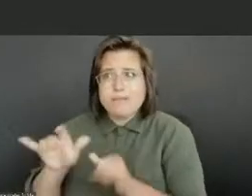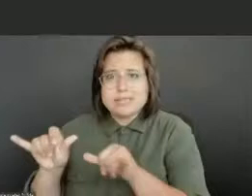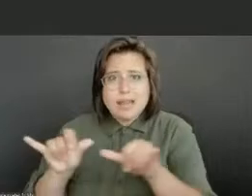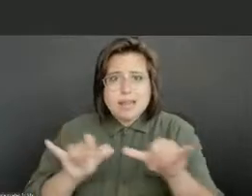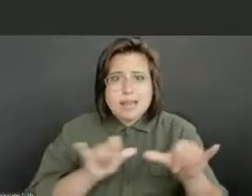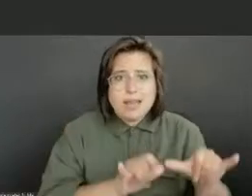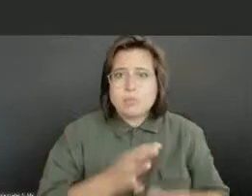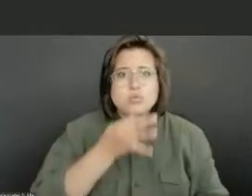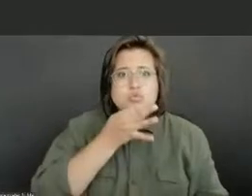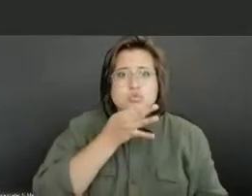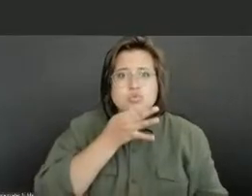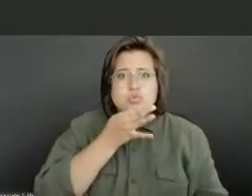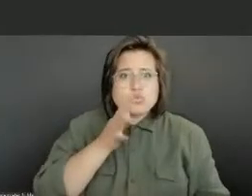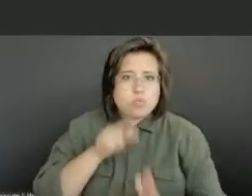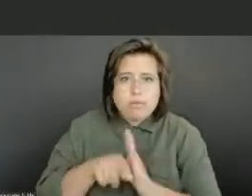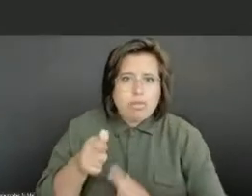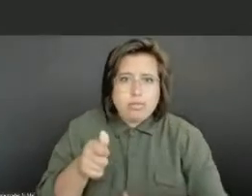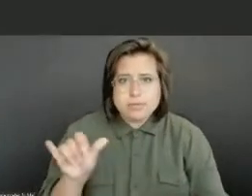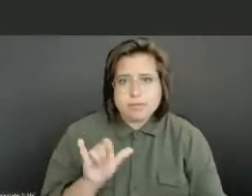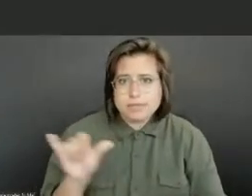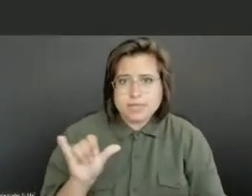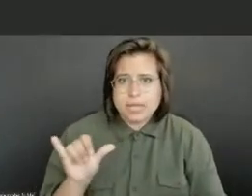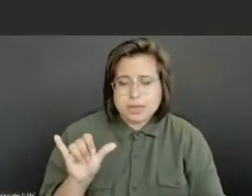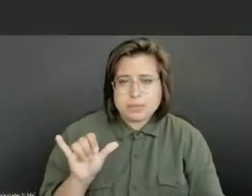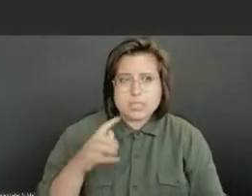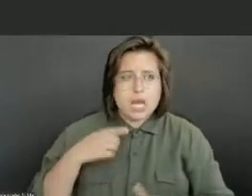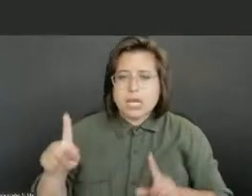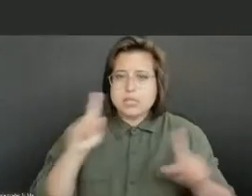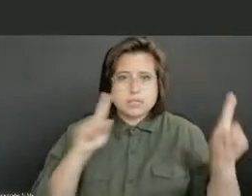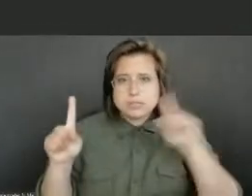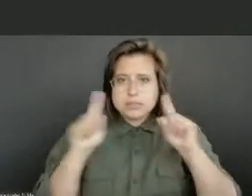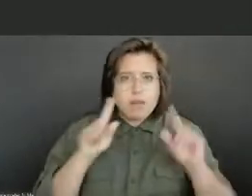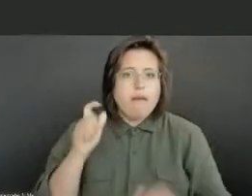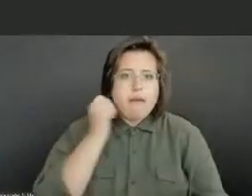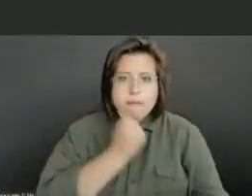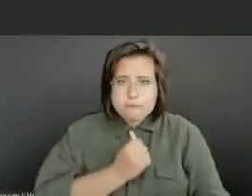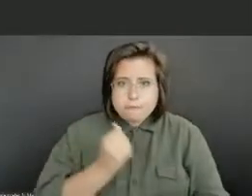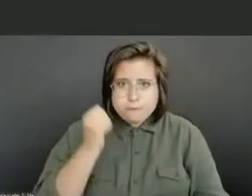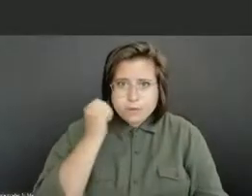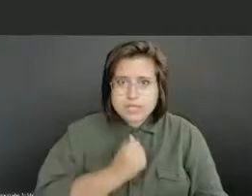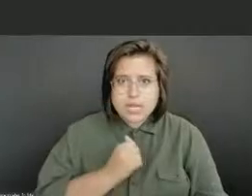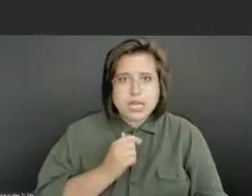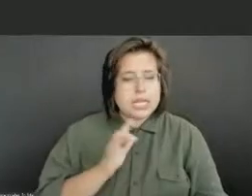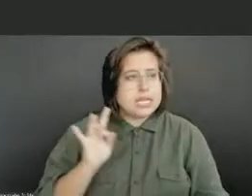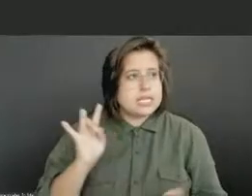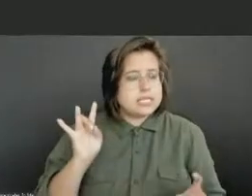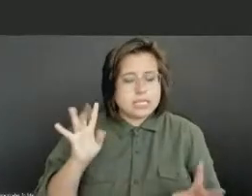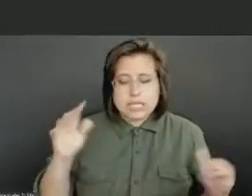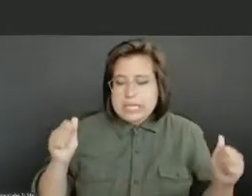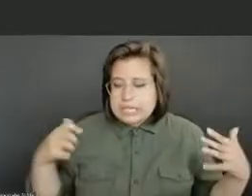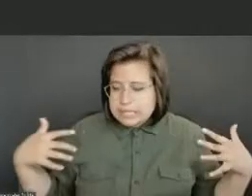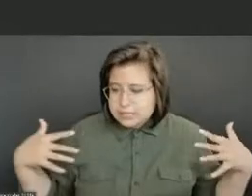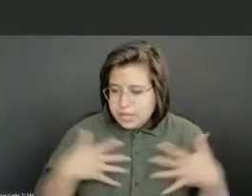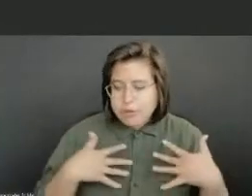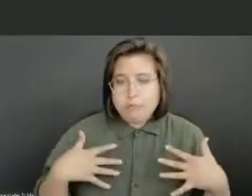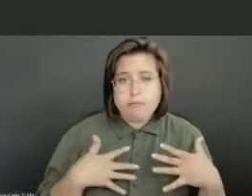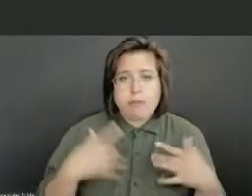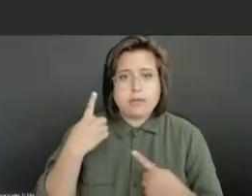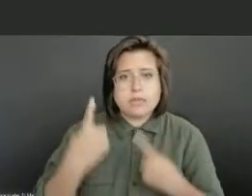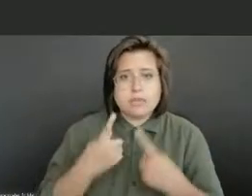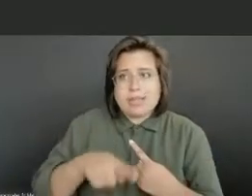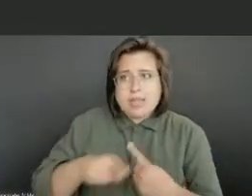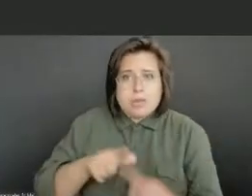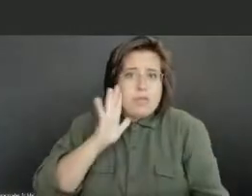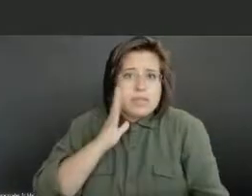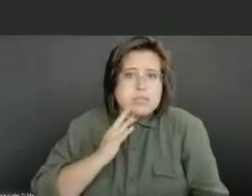the pipe. I hear from them every single day, and it is terrifying to think that they will go through what I went